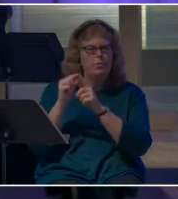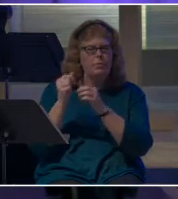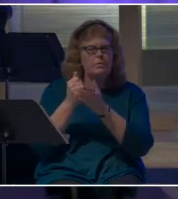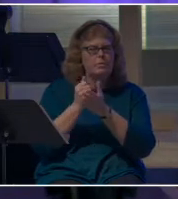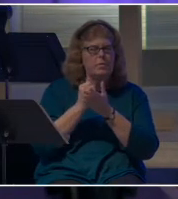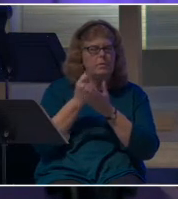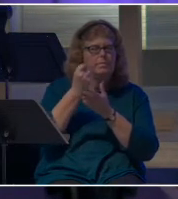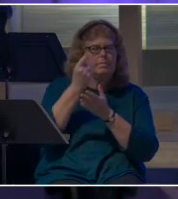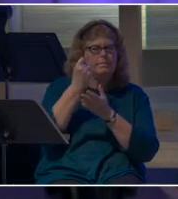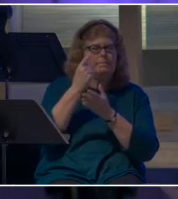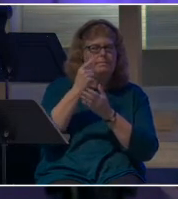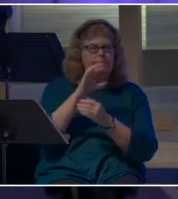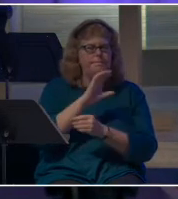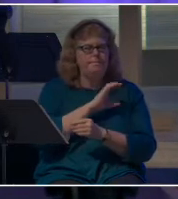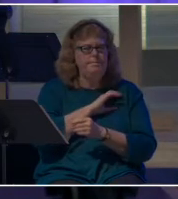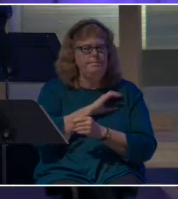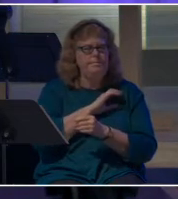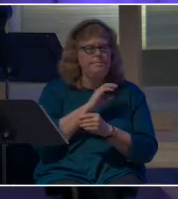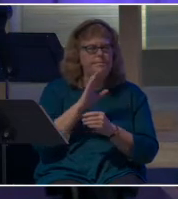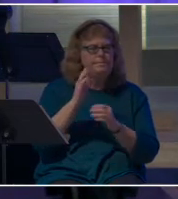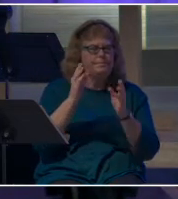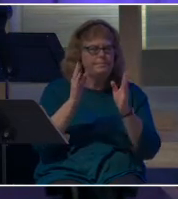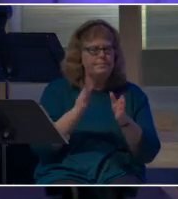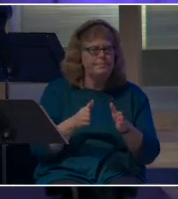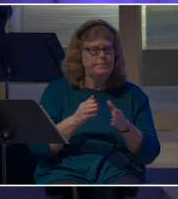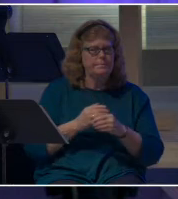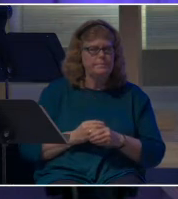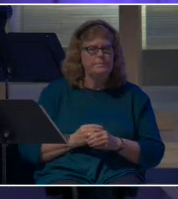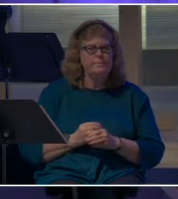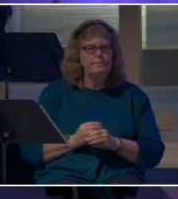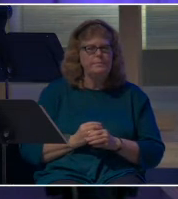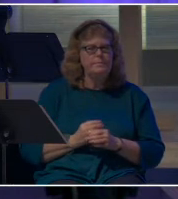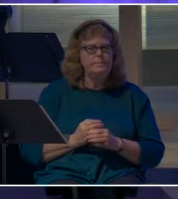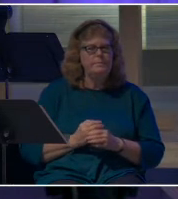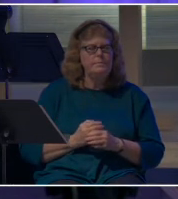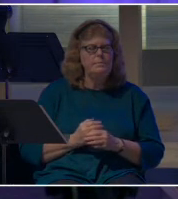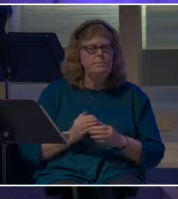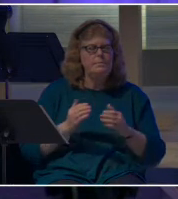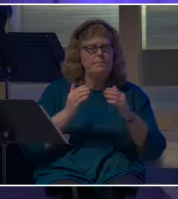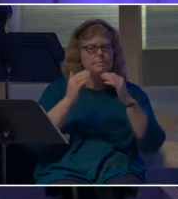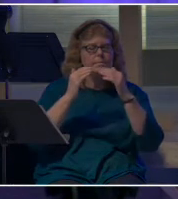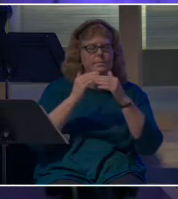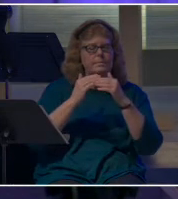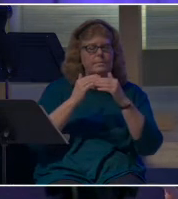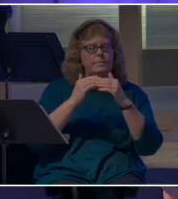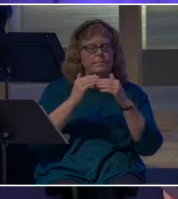us understand the character of the individual. Next, notice this.